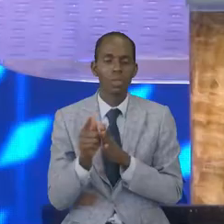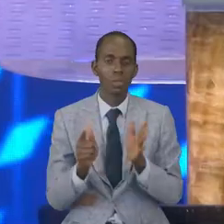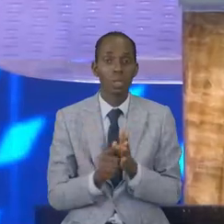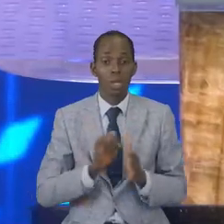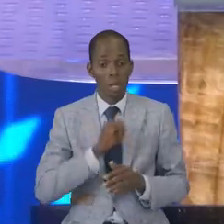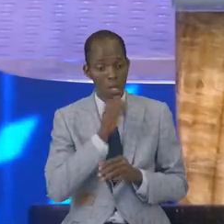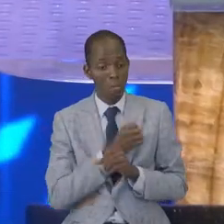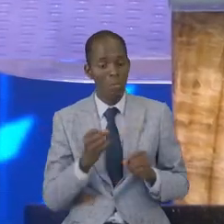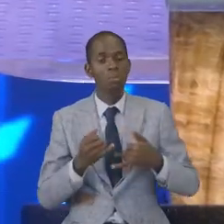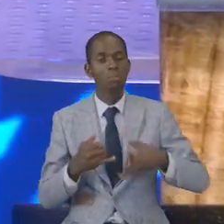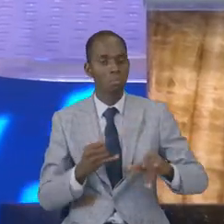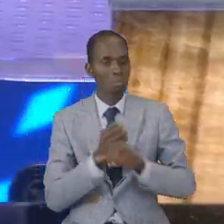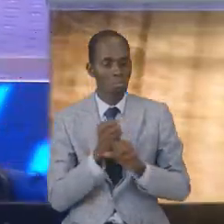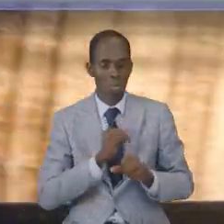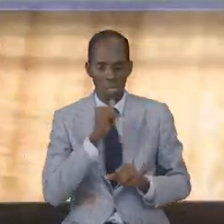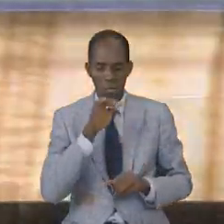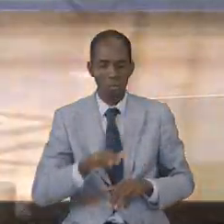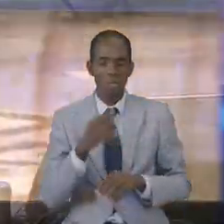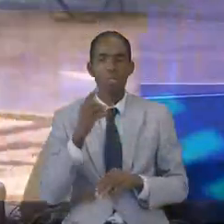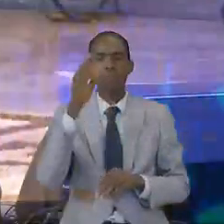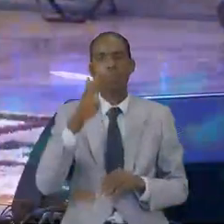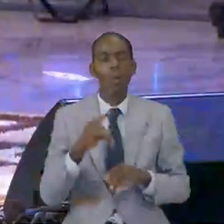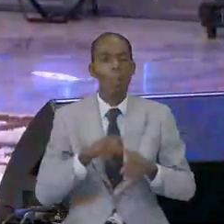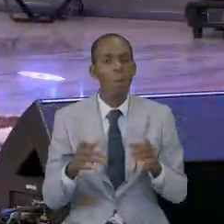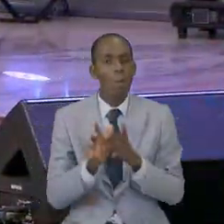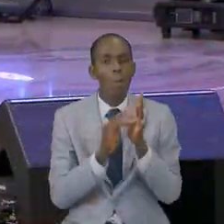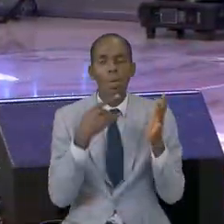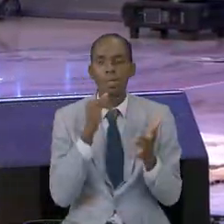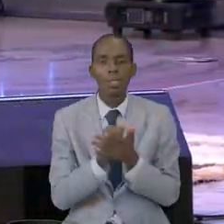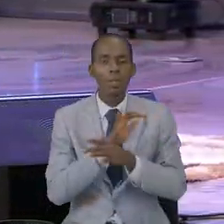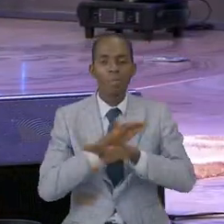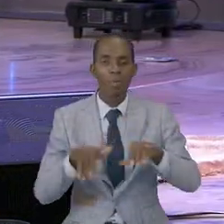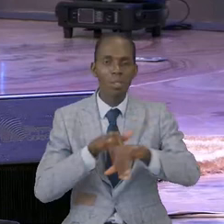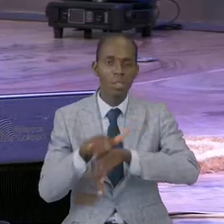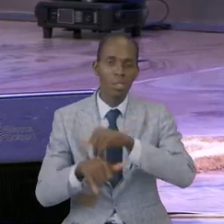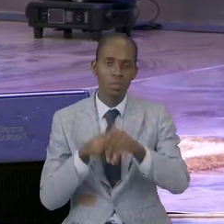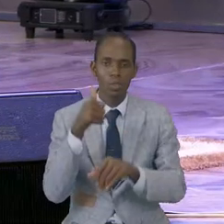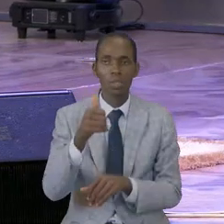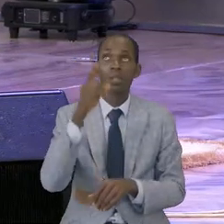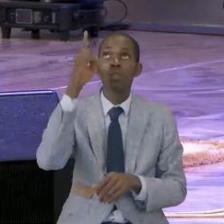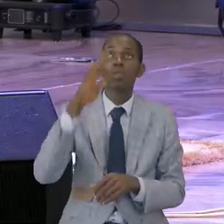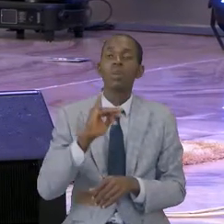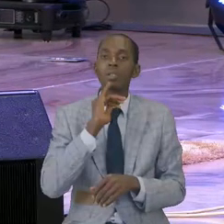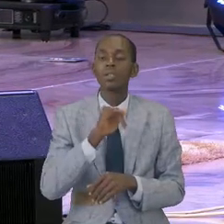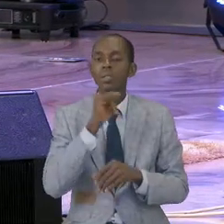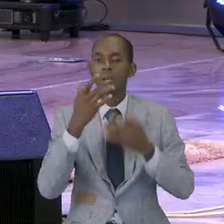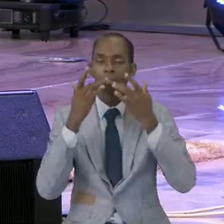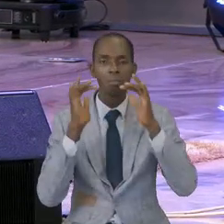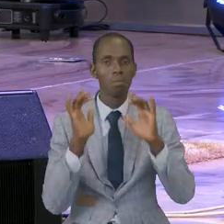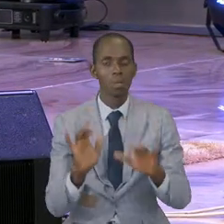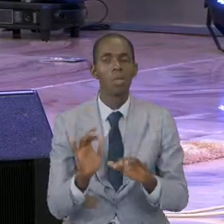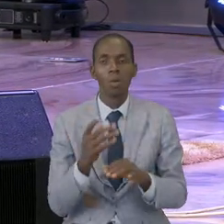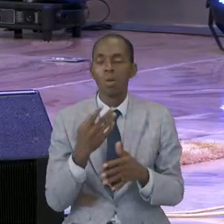still saved, I'm a child of God. It says, do not deceive yourself. God is not mocked. For